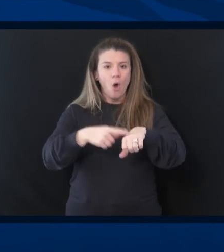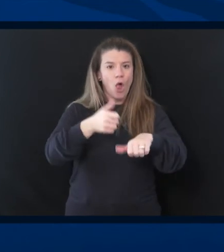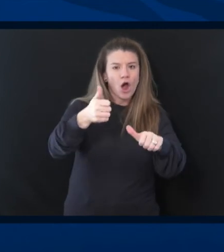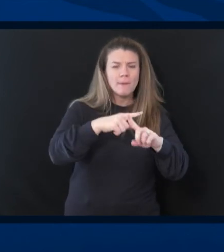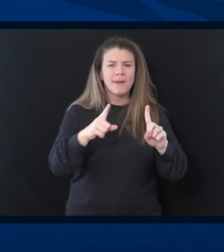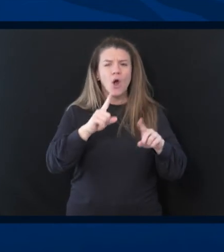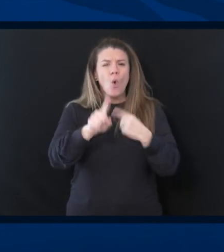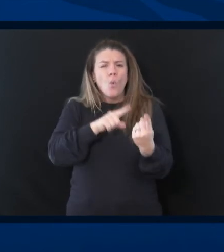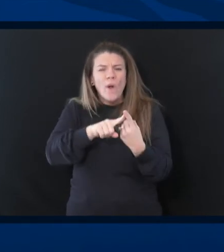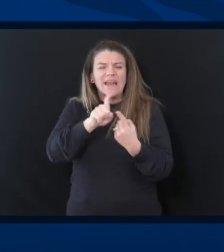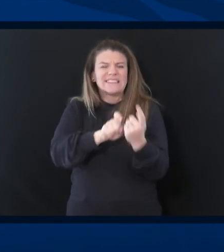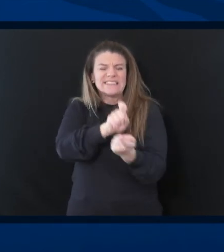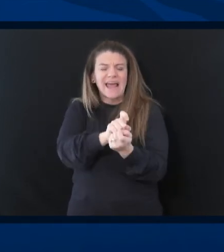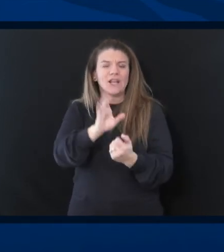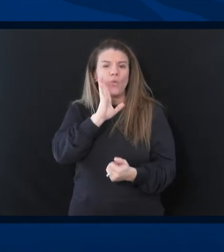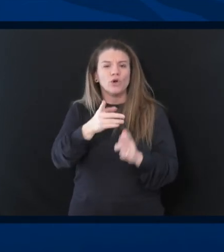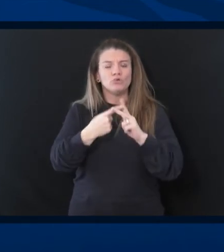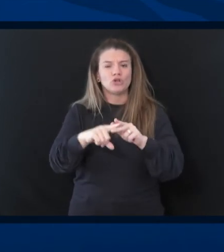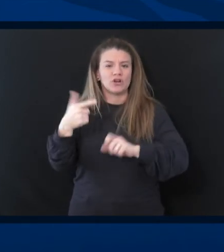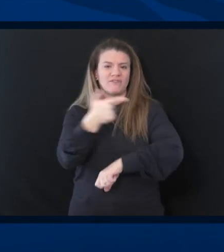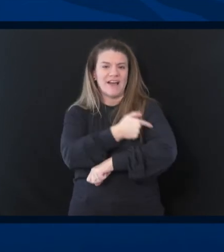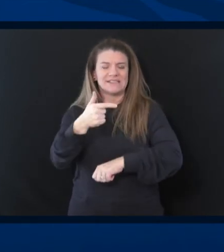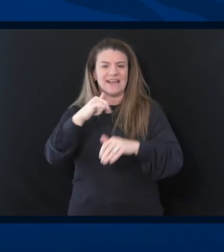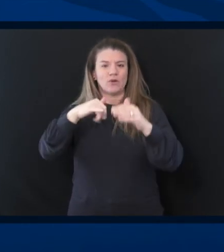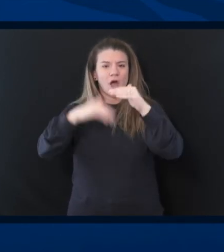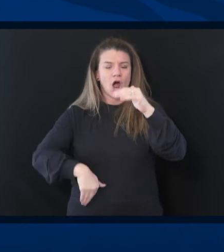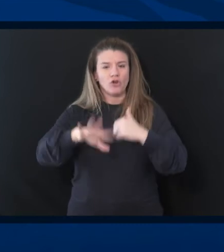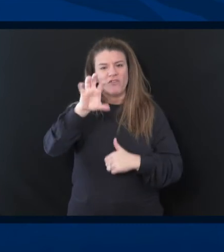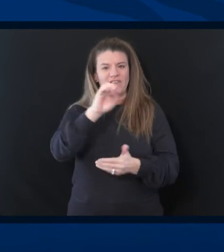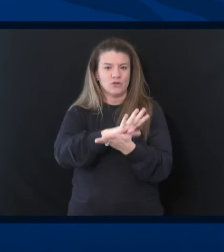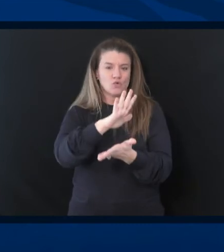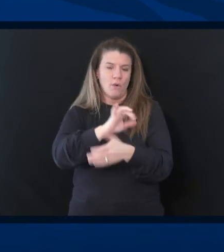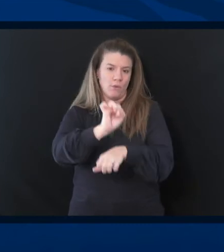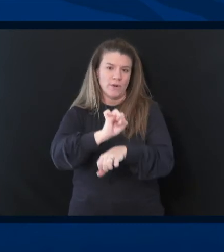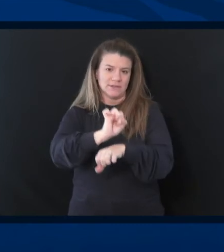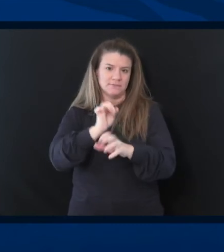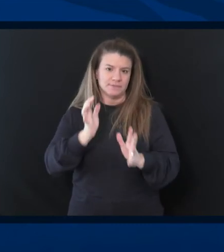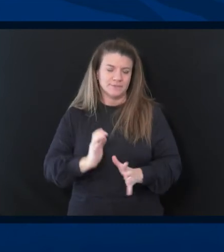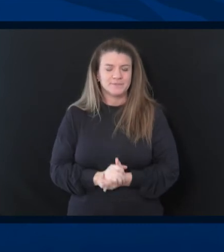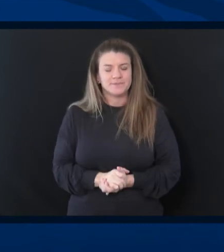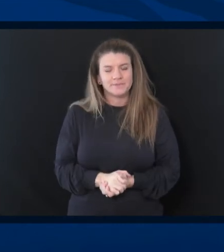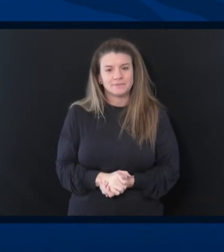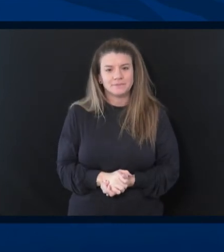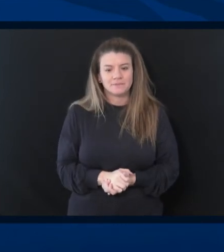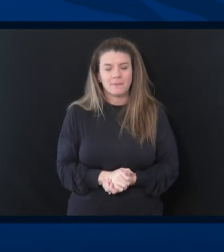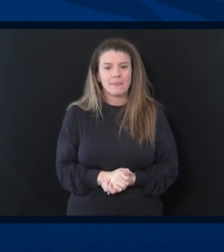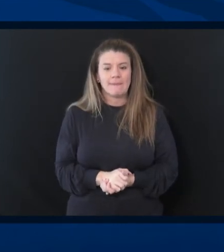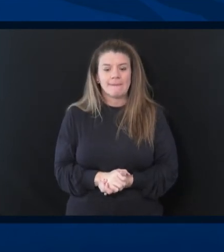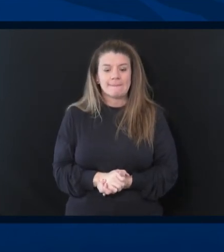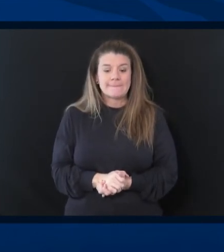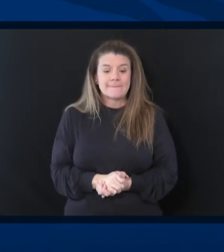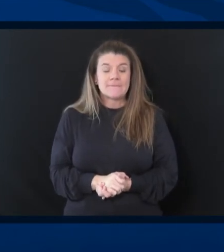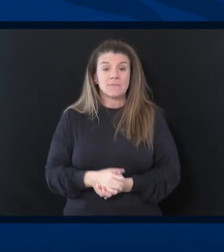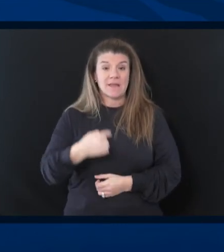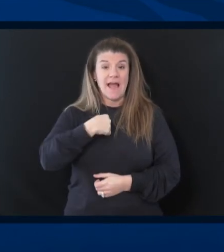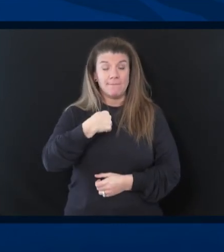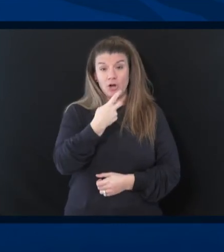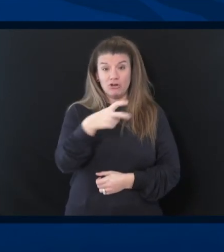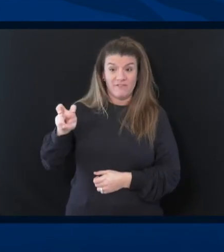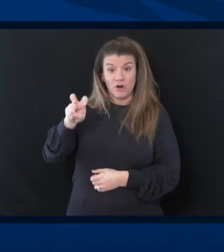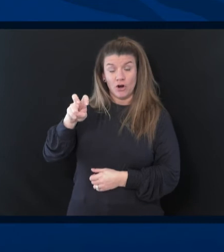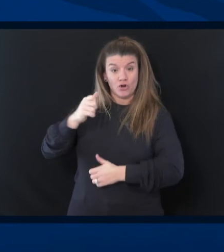exactly are you going to start vaccinating those under 50 school employees? Well, Ryan, I'm going to defer to